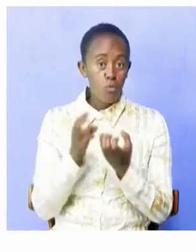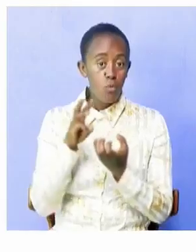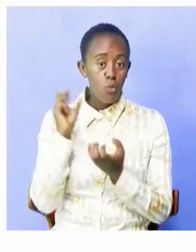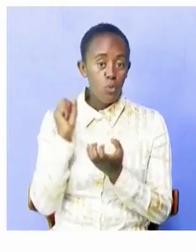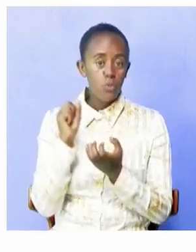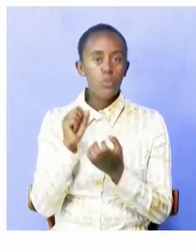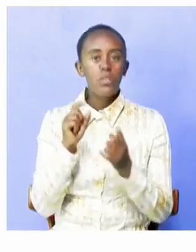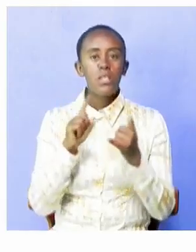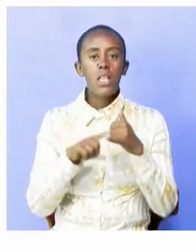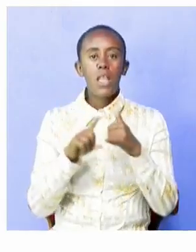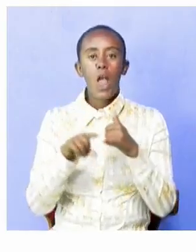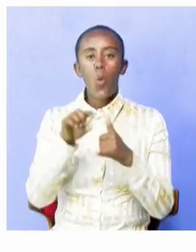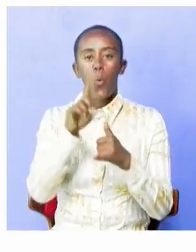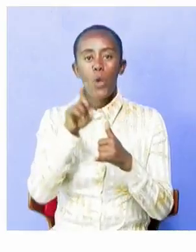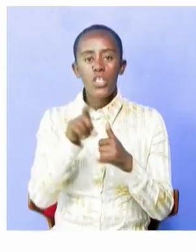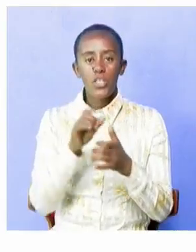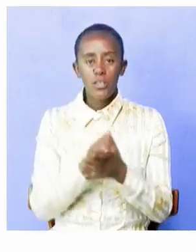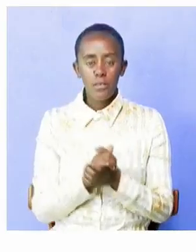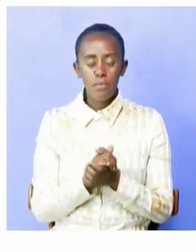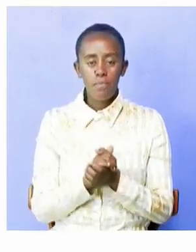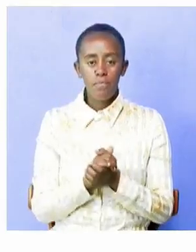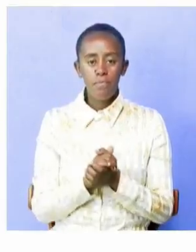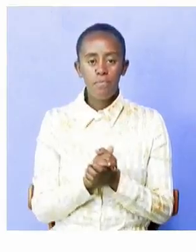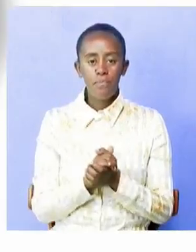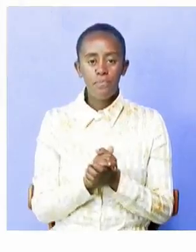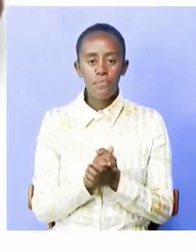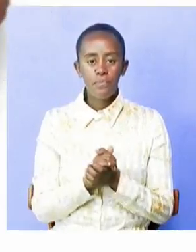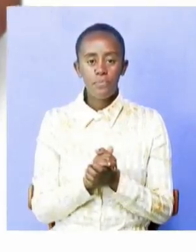about tag questions.